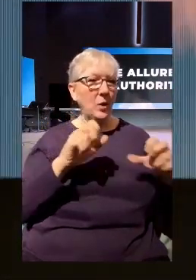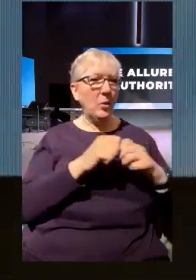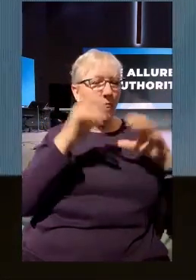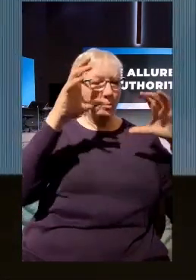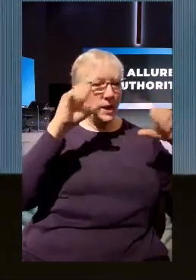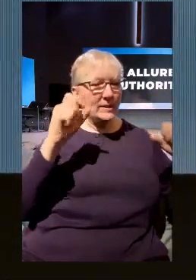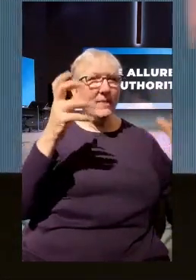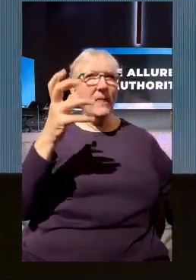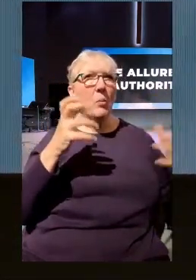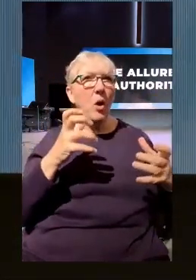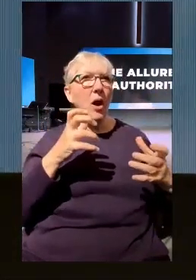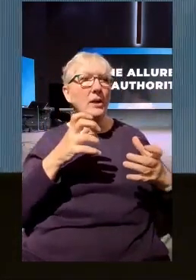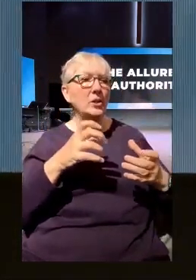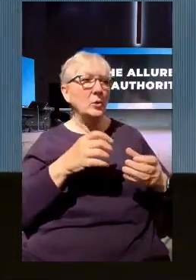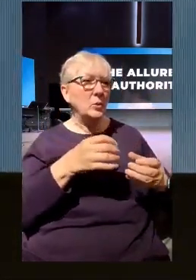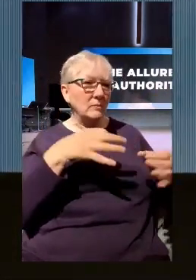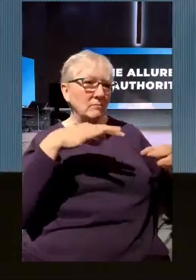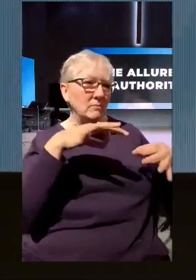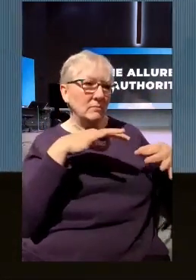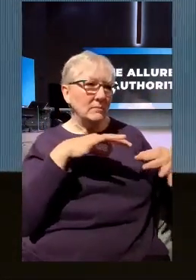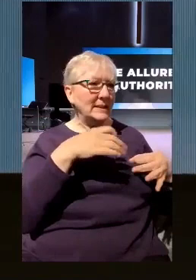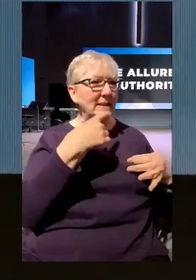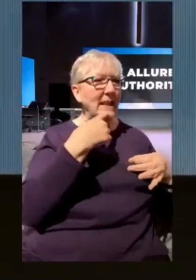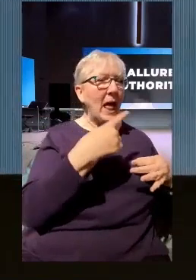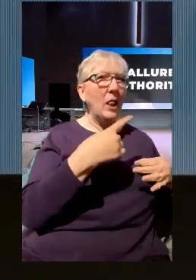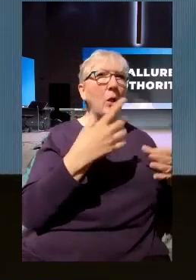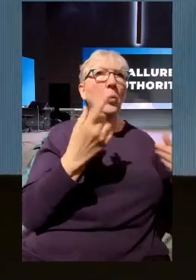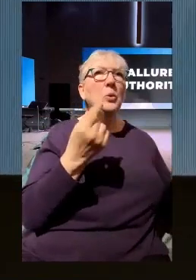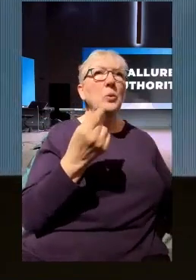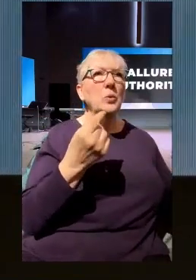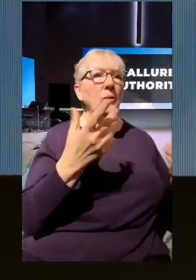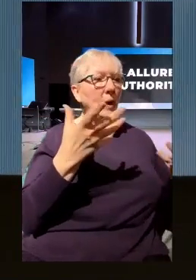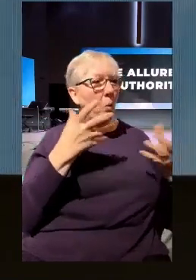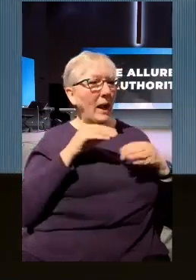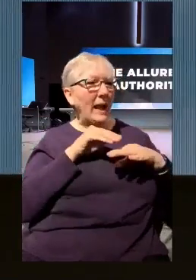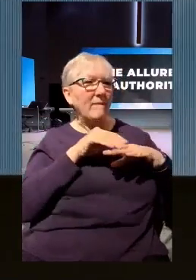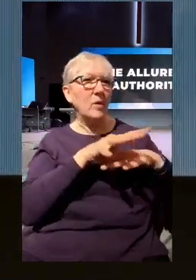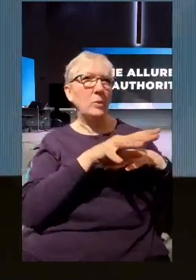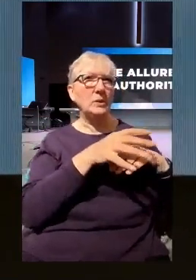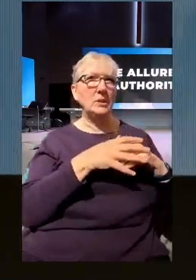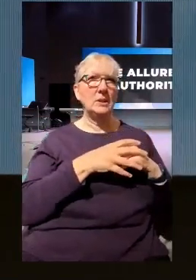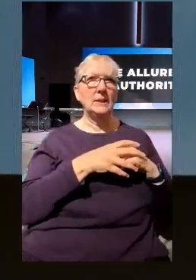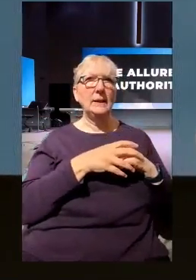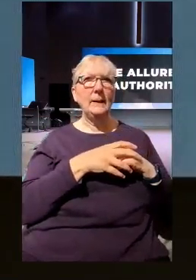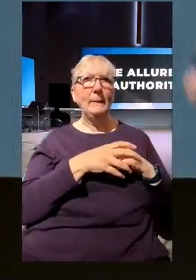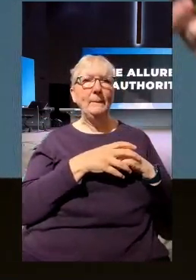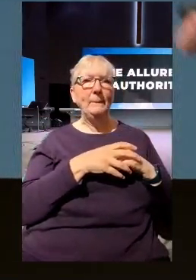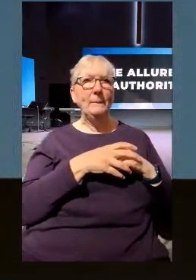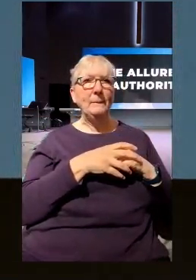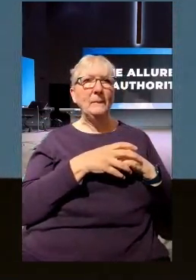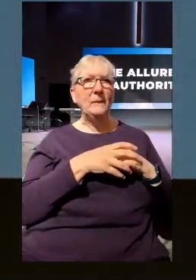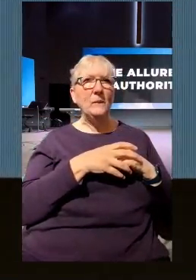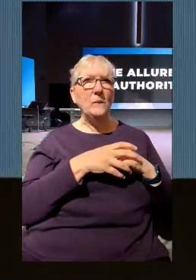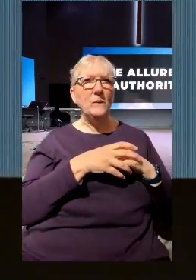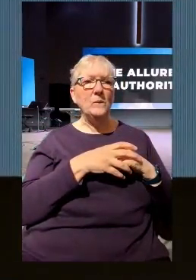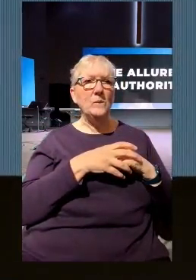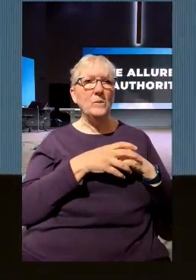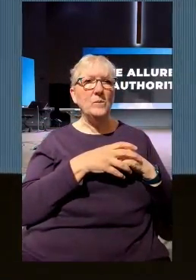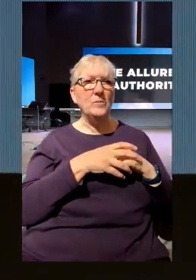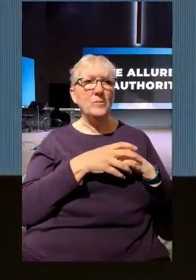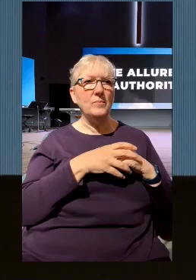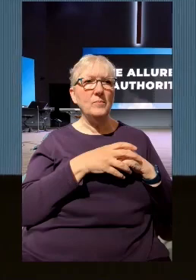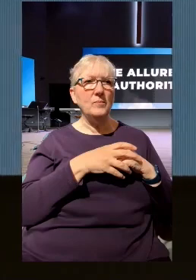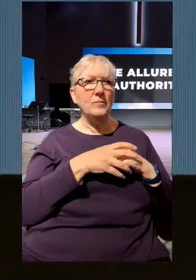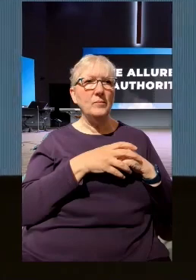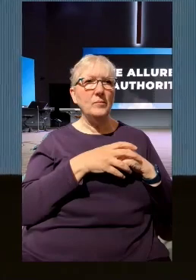president's ear. They want to have influence. But on what grounds? Like, on what grounds do they